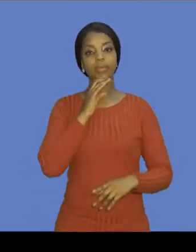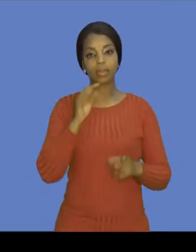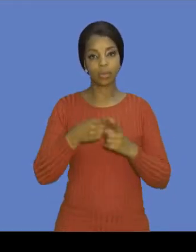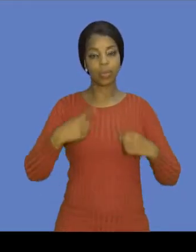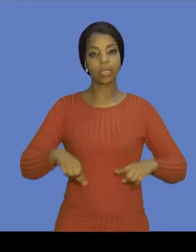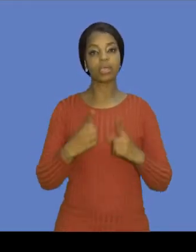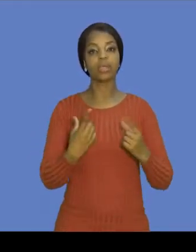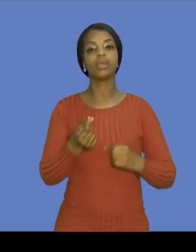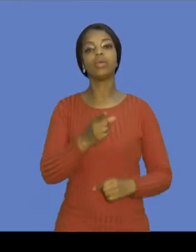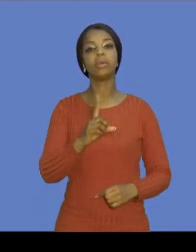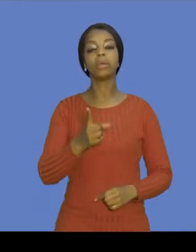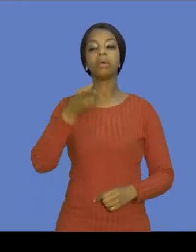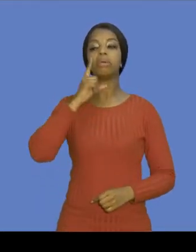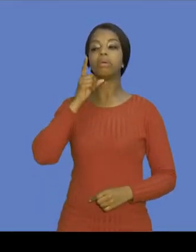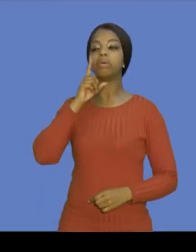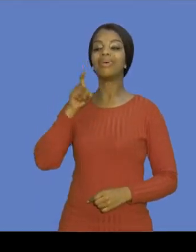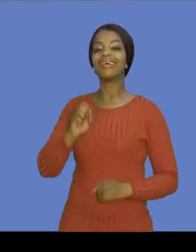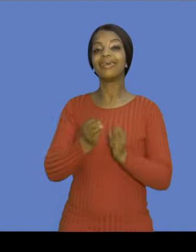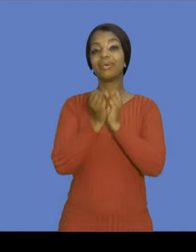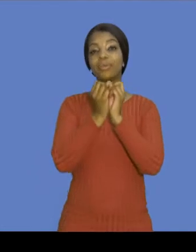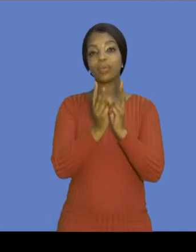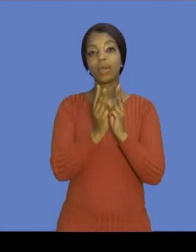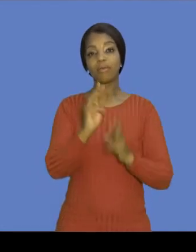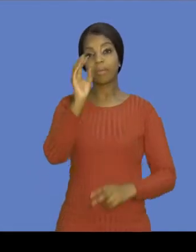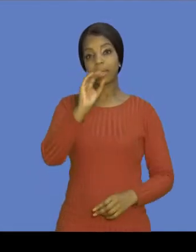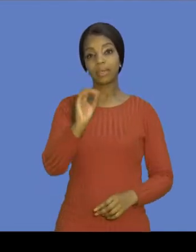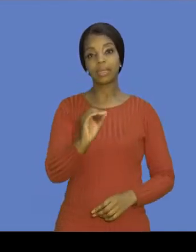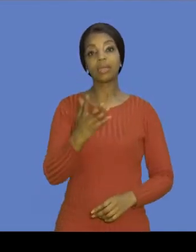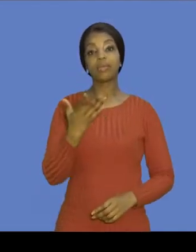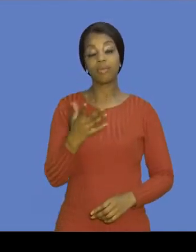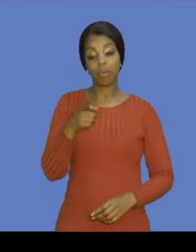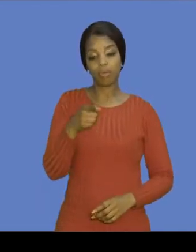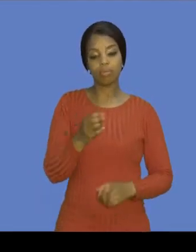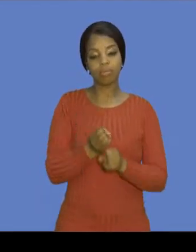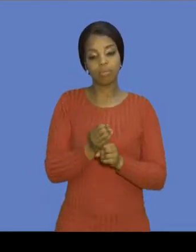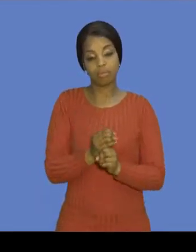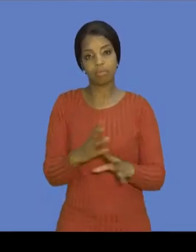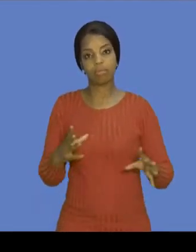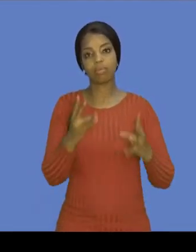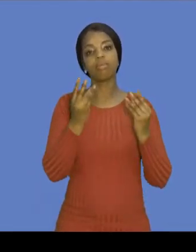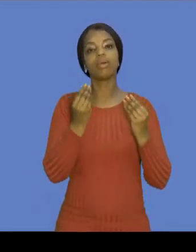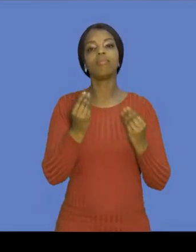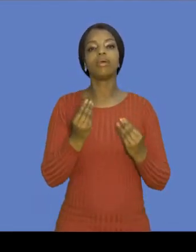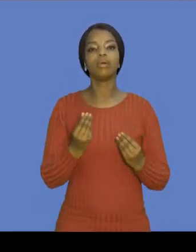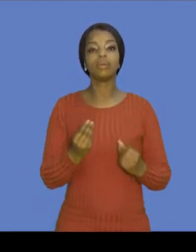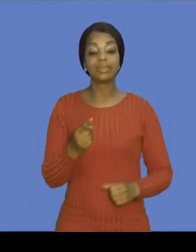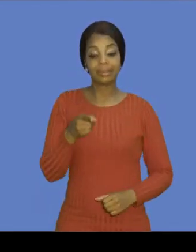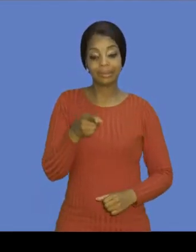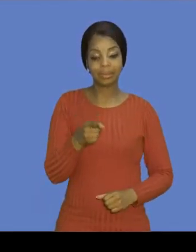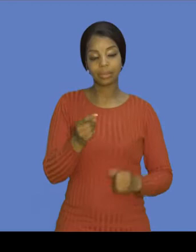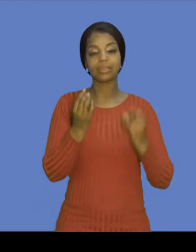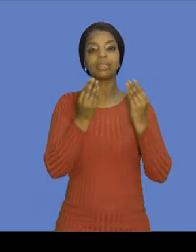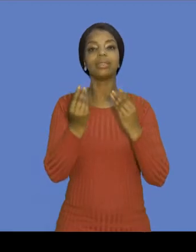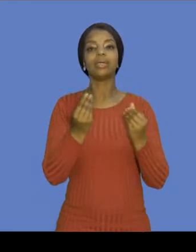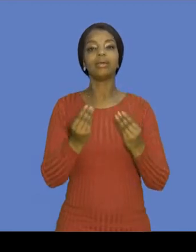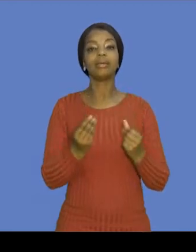what is 12% of the principal amount, And that amount will then multiply it by